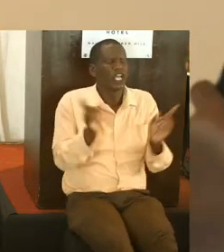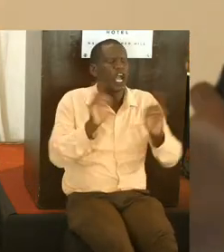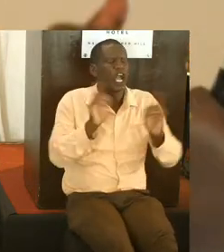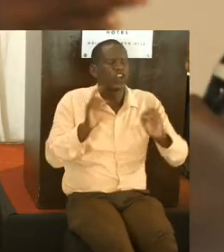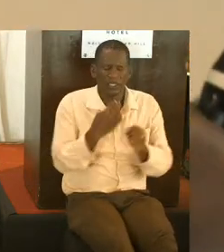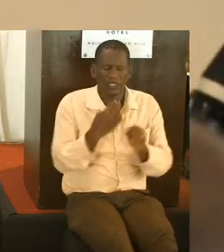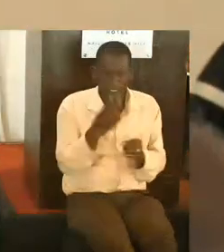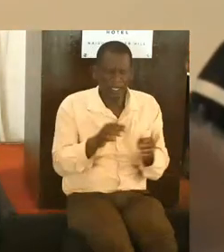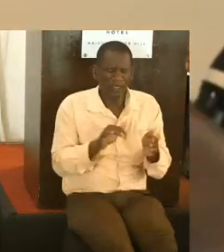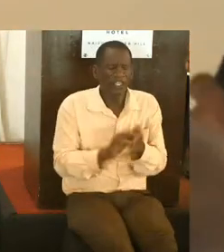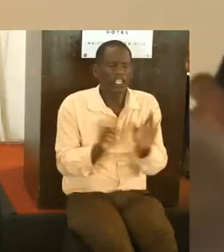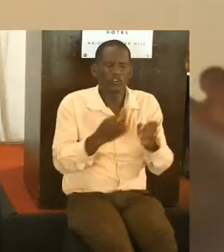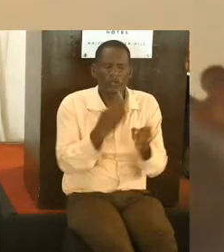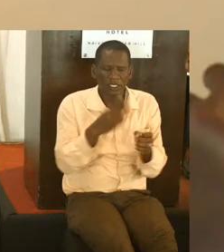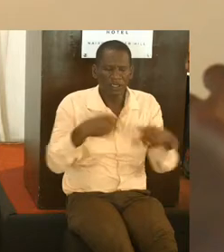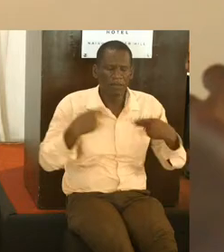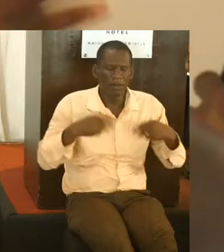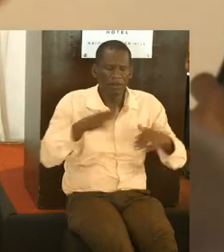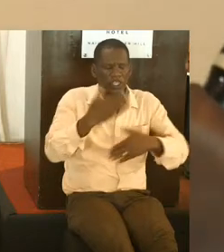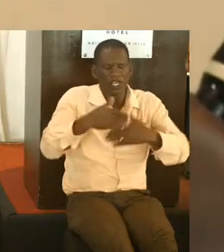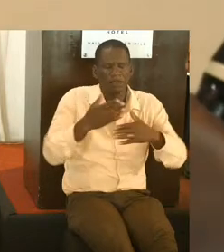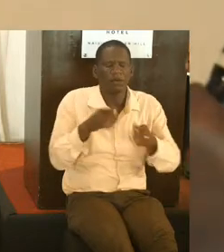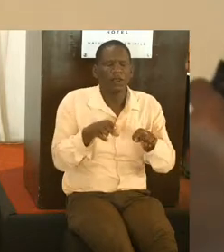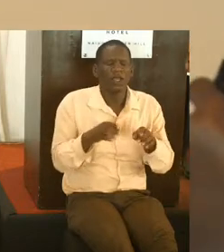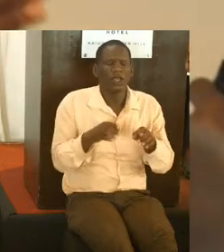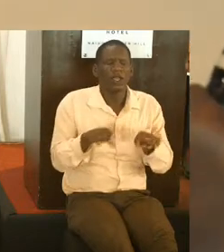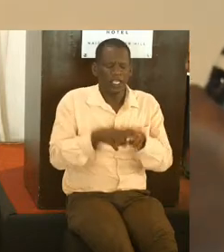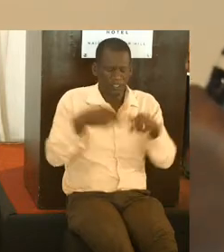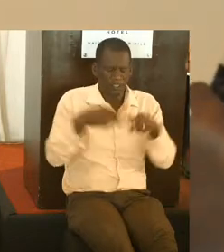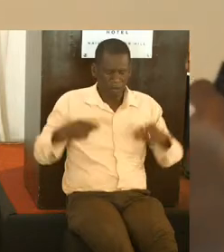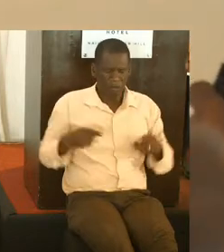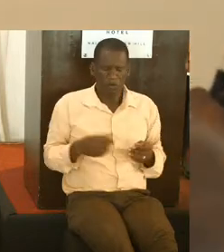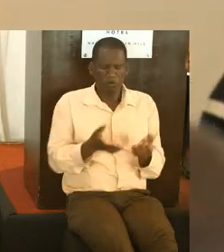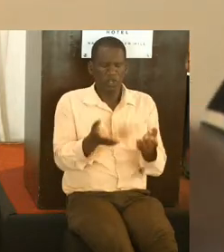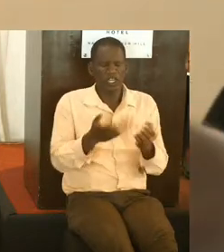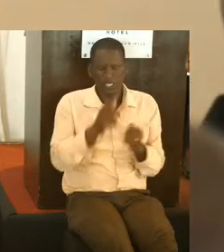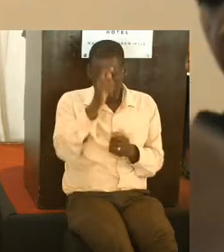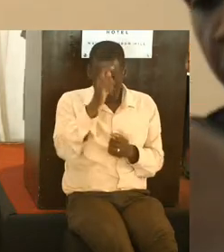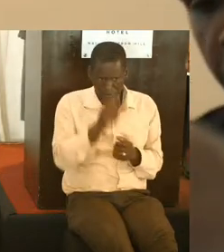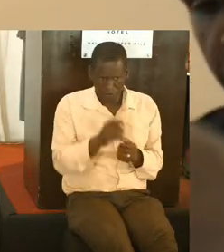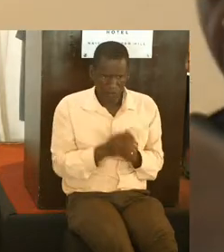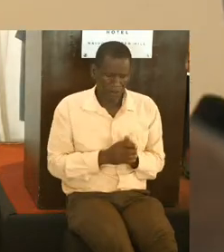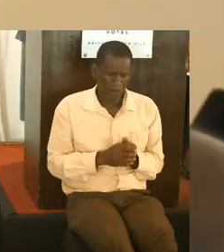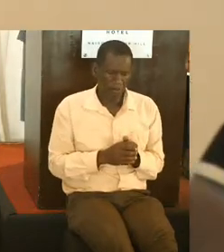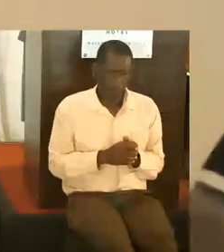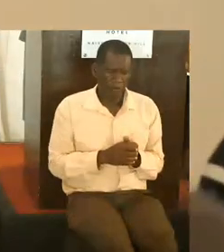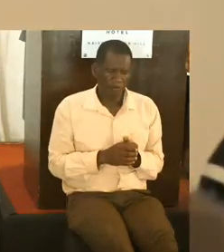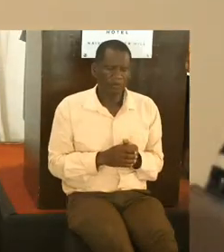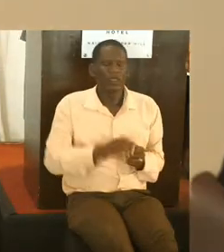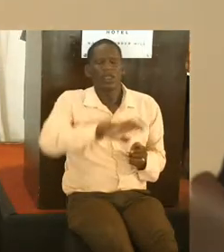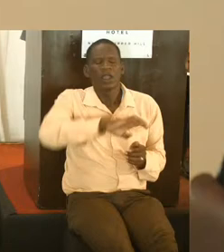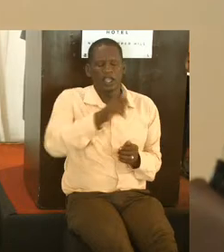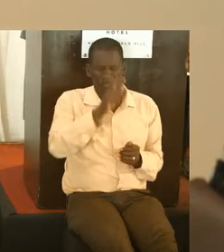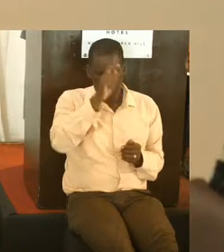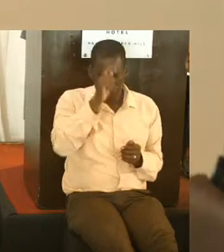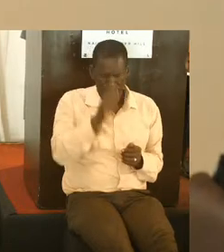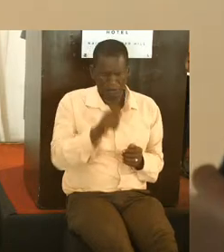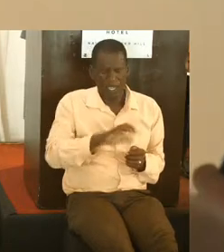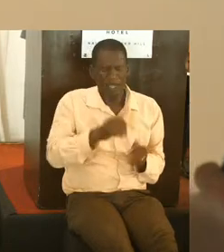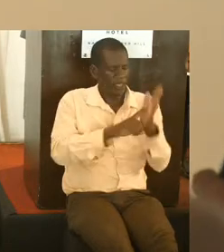longer see people in their neighborhood as human beings deserving of respect another